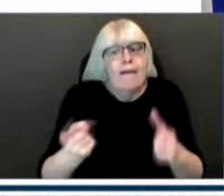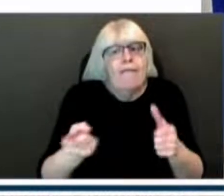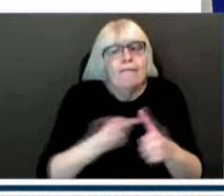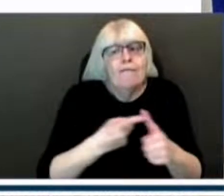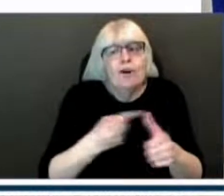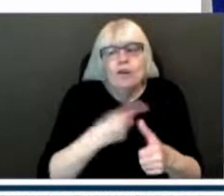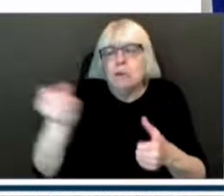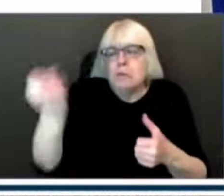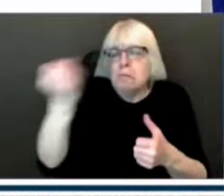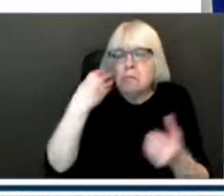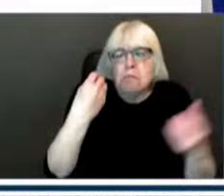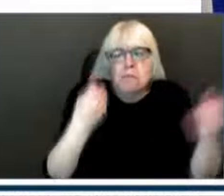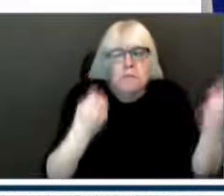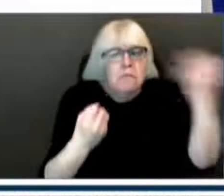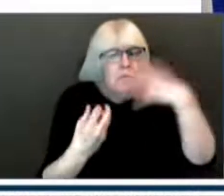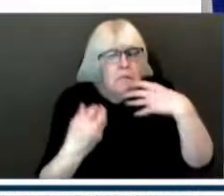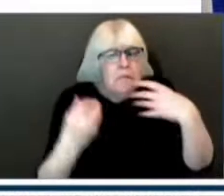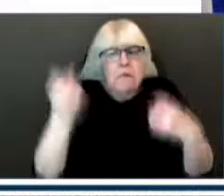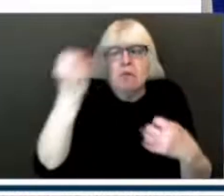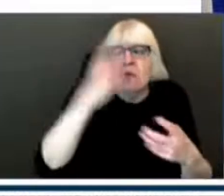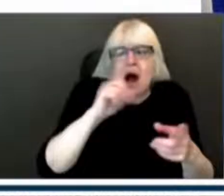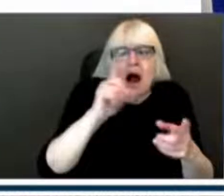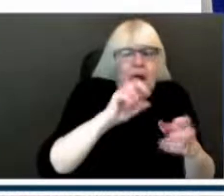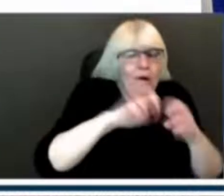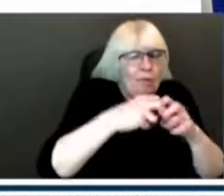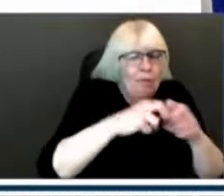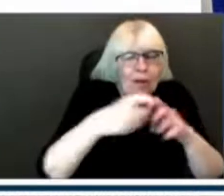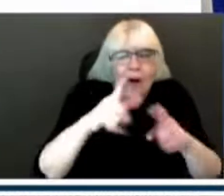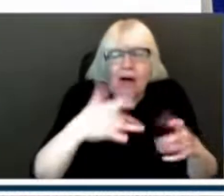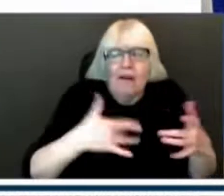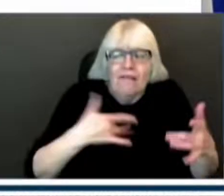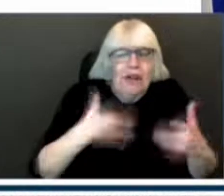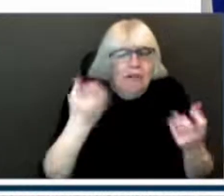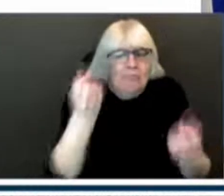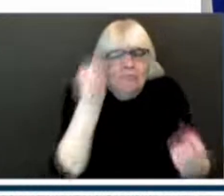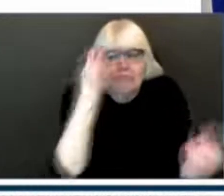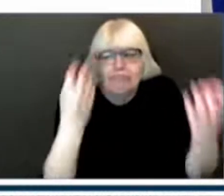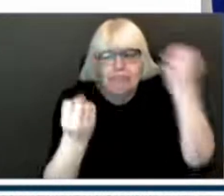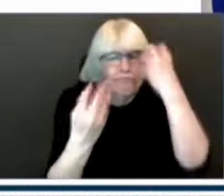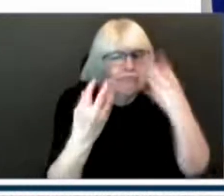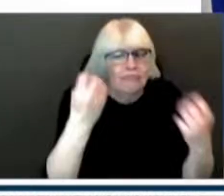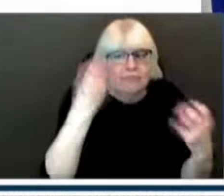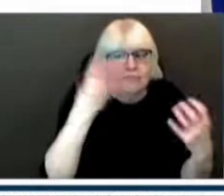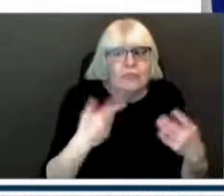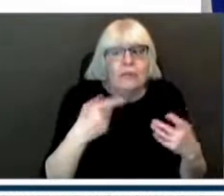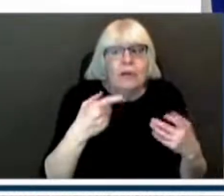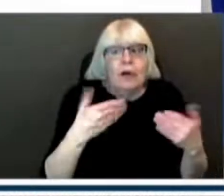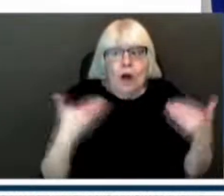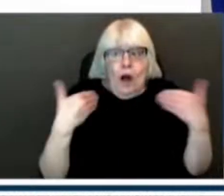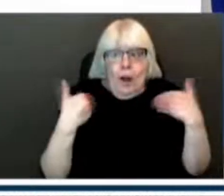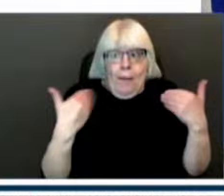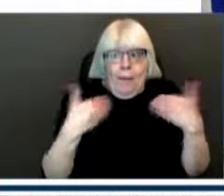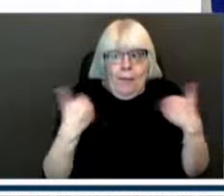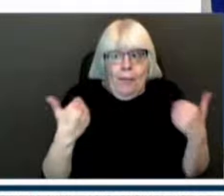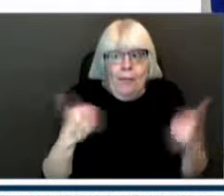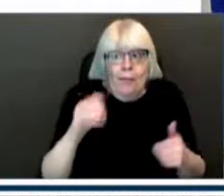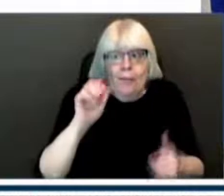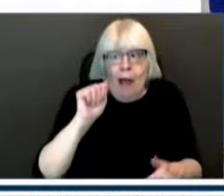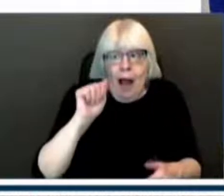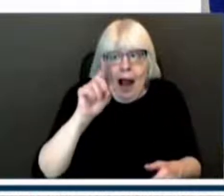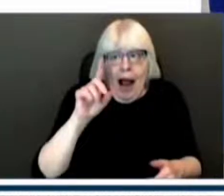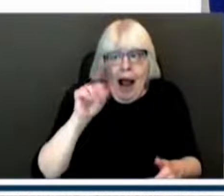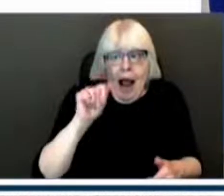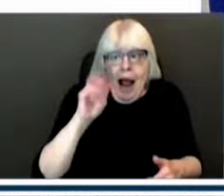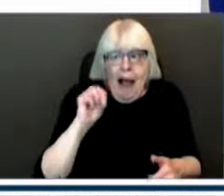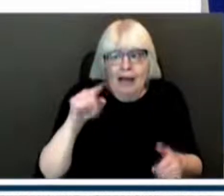raising. Minister Adams, the Minister of Seniors and Long-Term Care, had a call, I think, with CCAs just prior